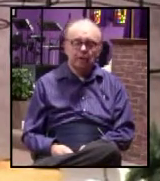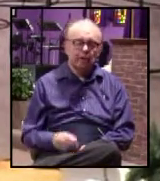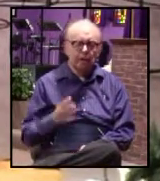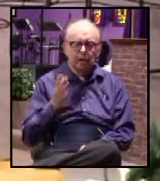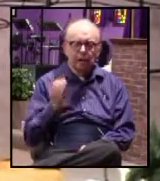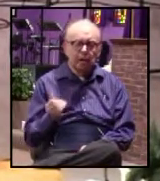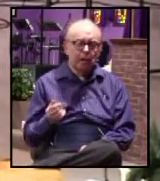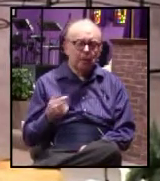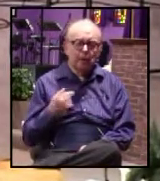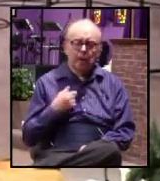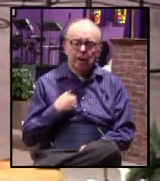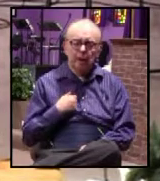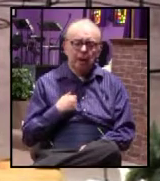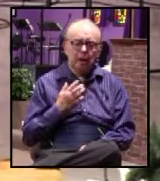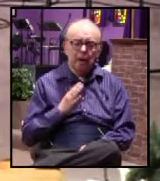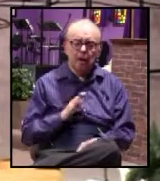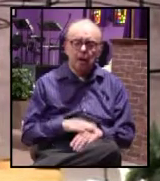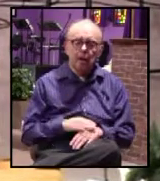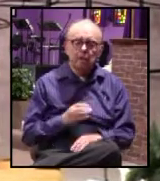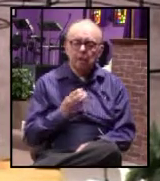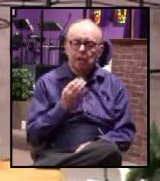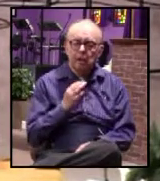Why am I on mission?